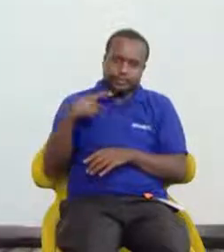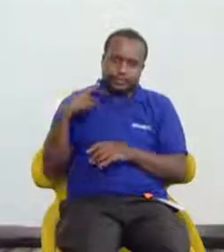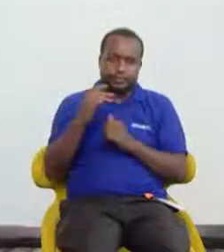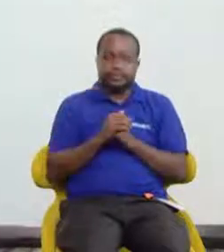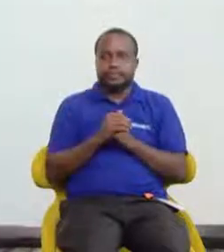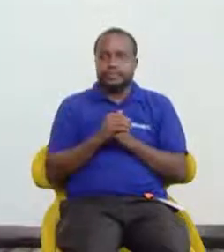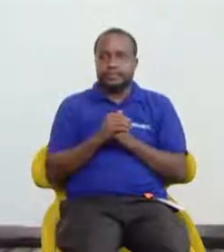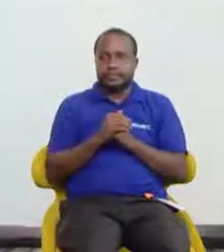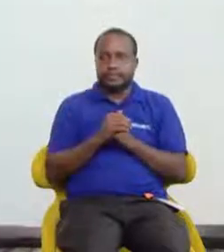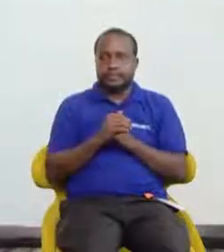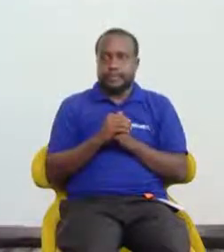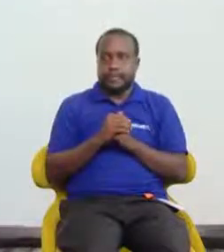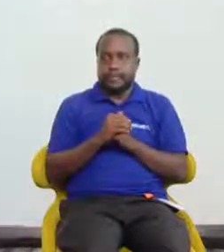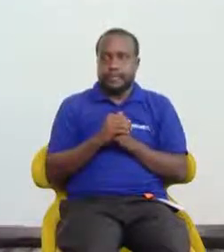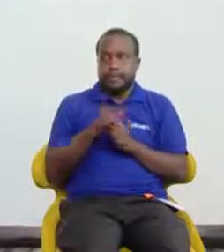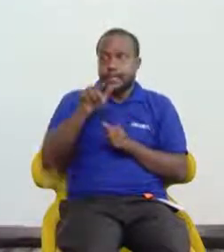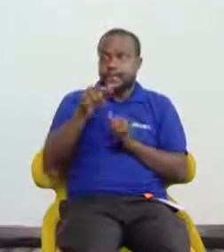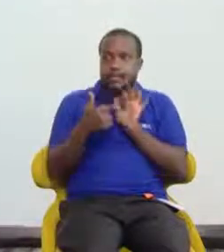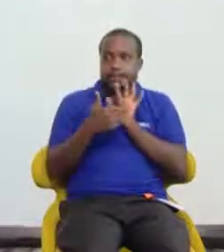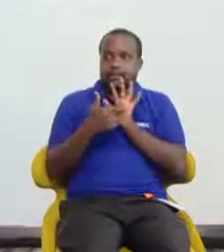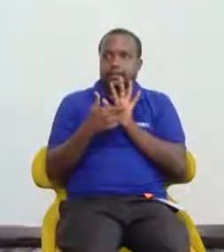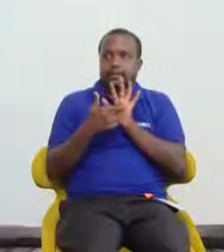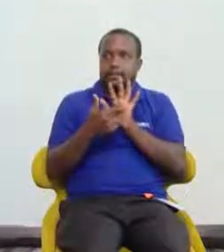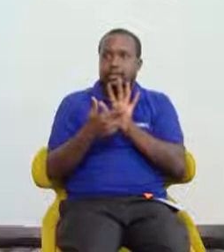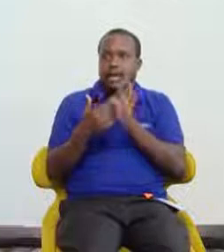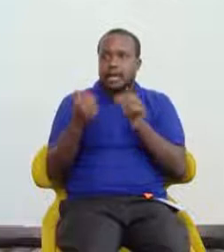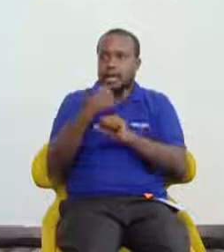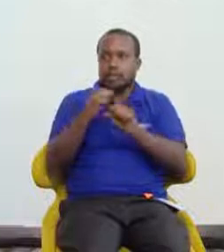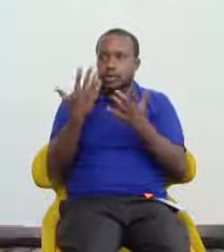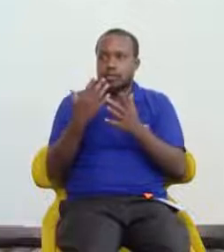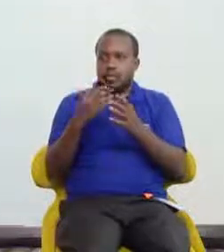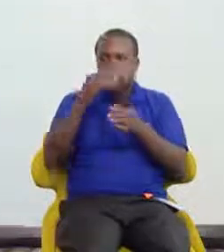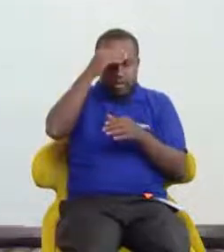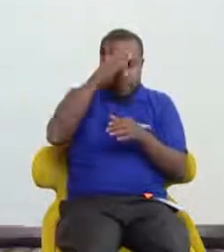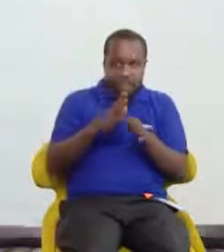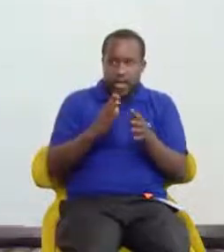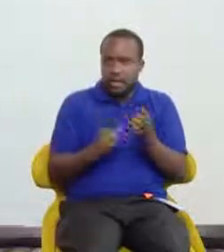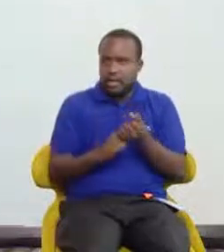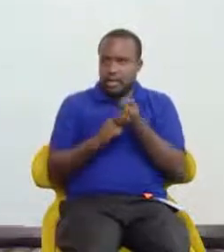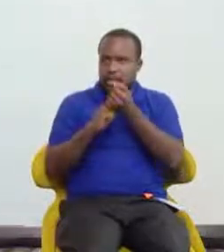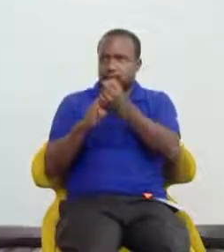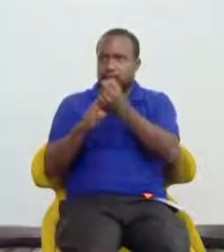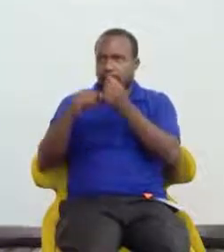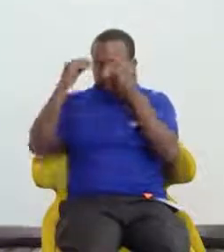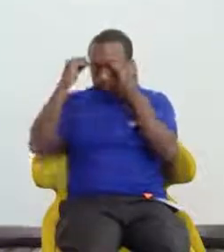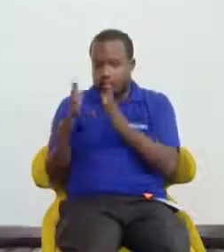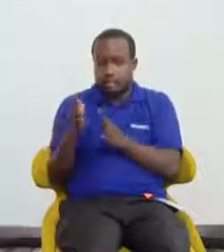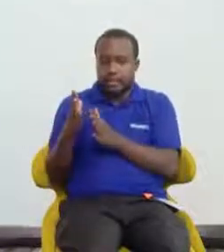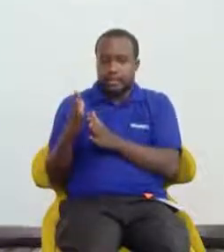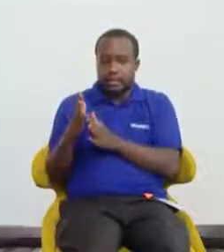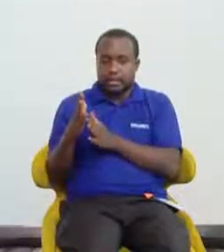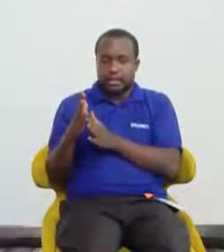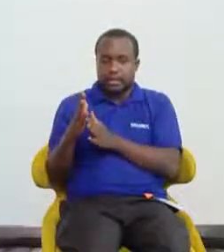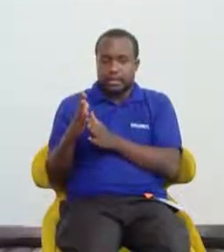how that model works, the learner supports the student. The LSA, let's call LSA, learner support assistant, will